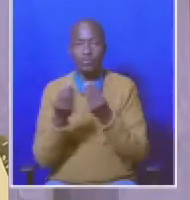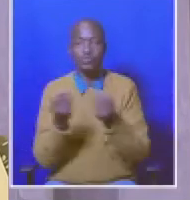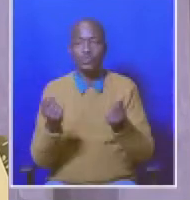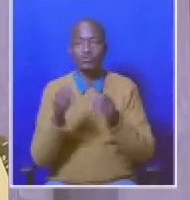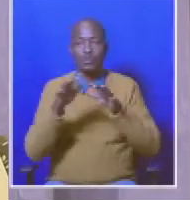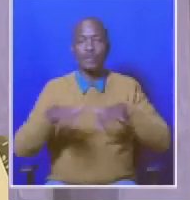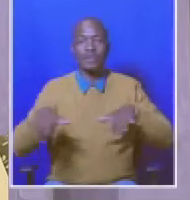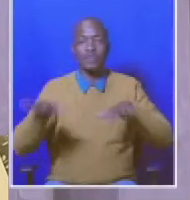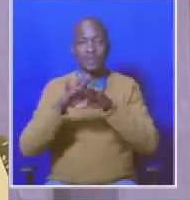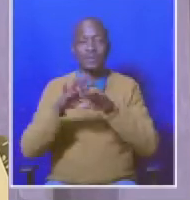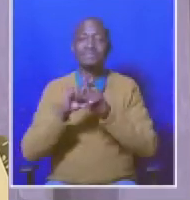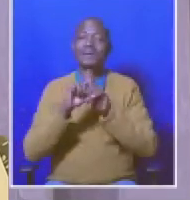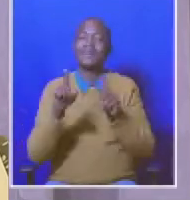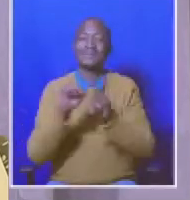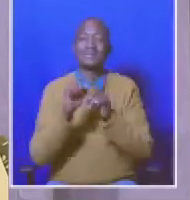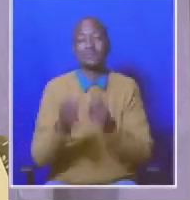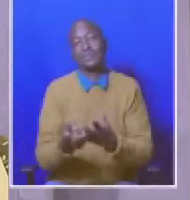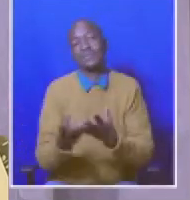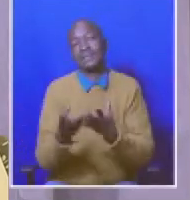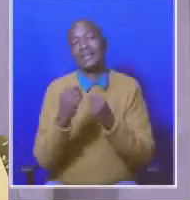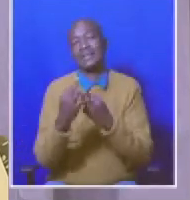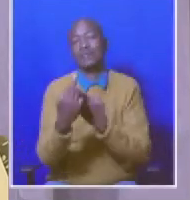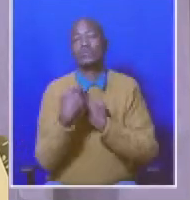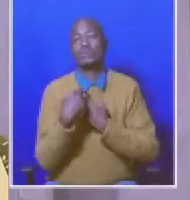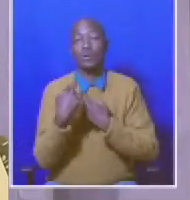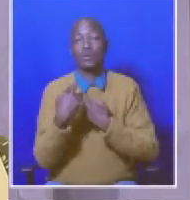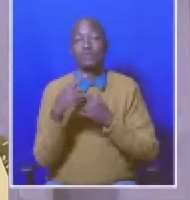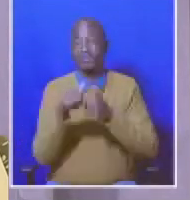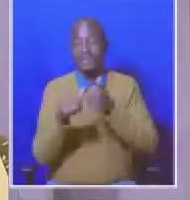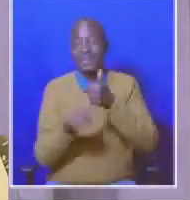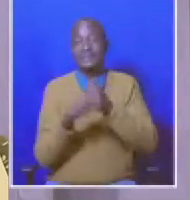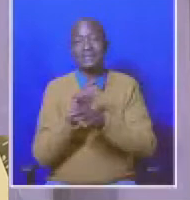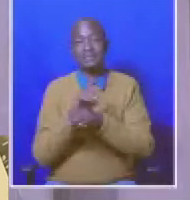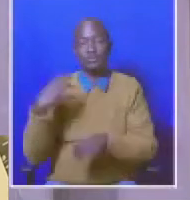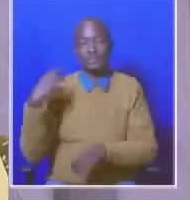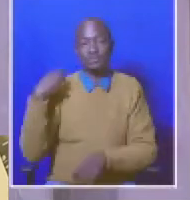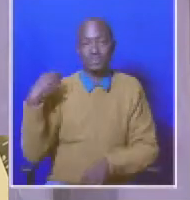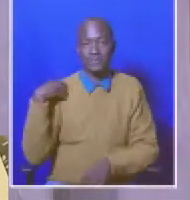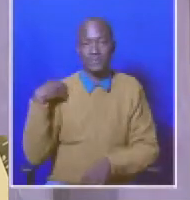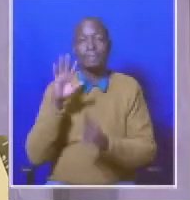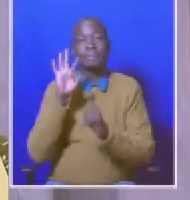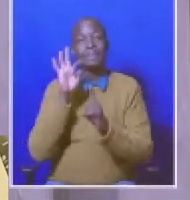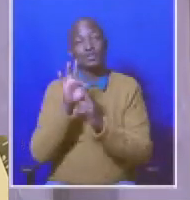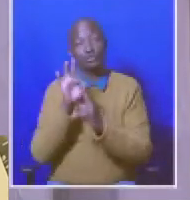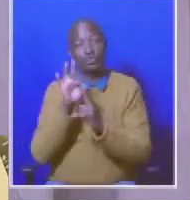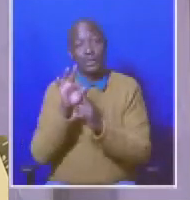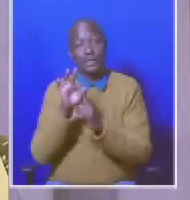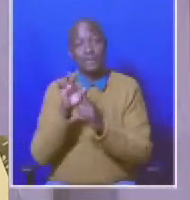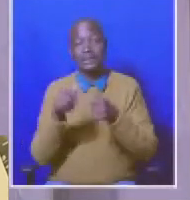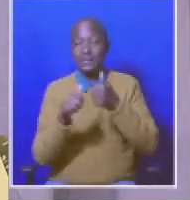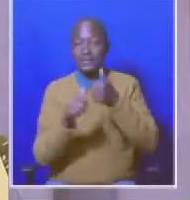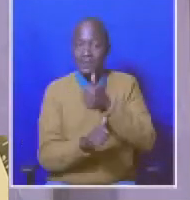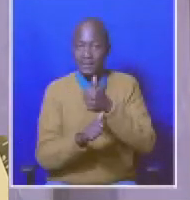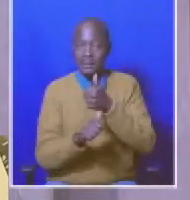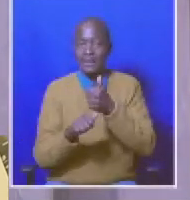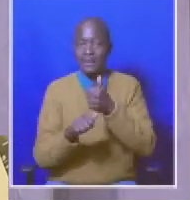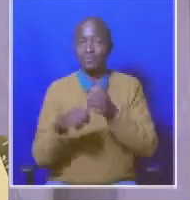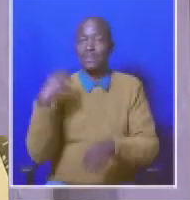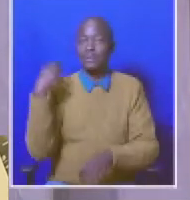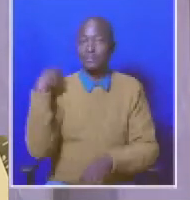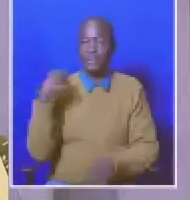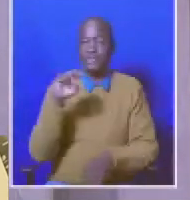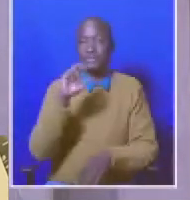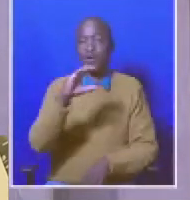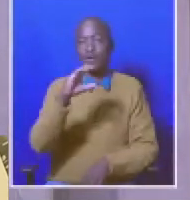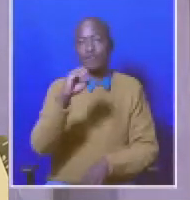So I will get a report from the deputy ministers, particularly the deputy minister of COCTA next week.